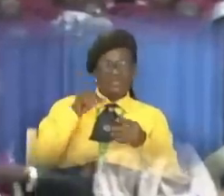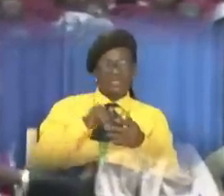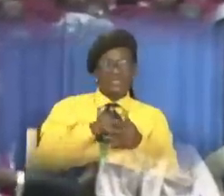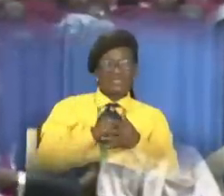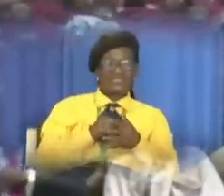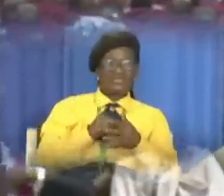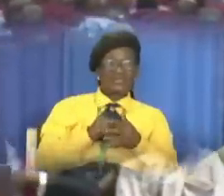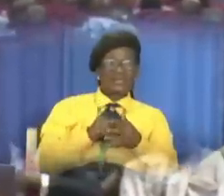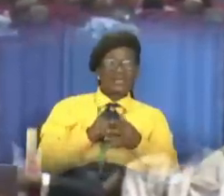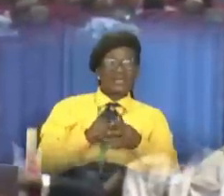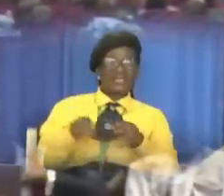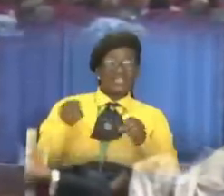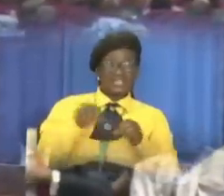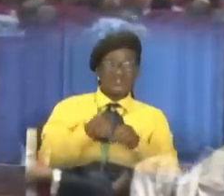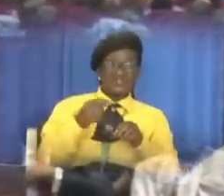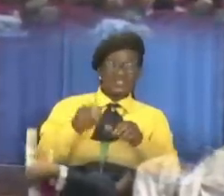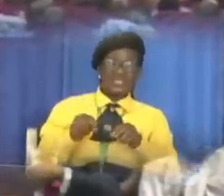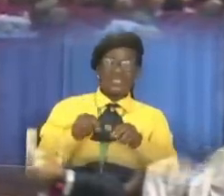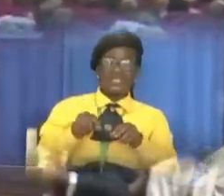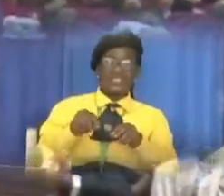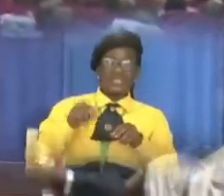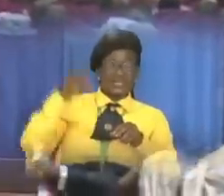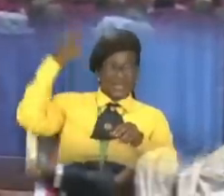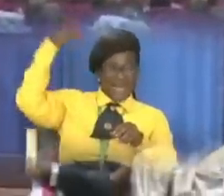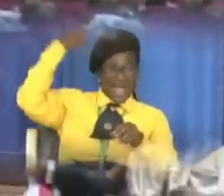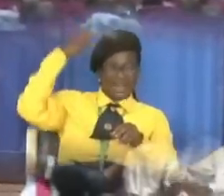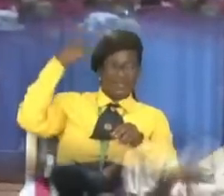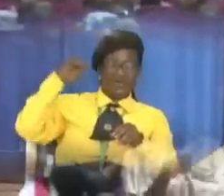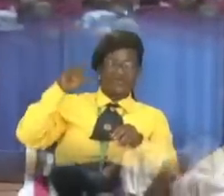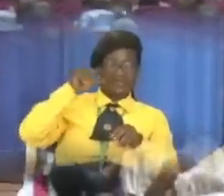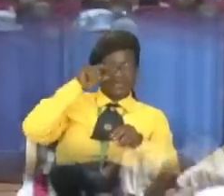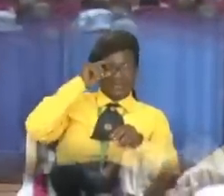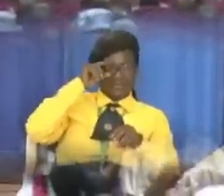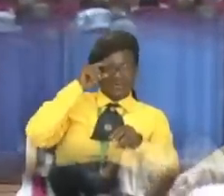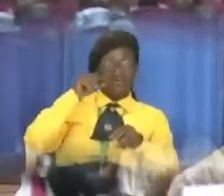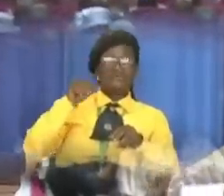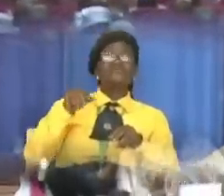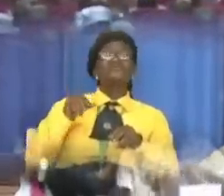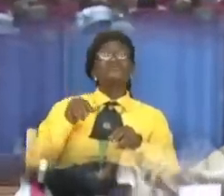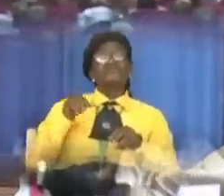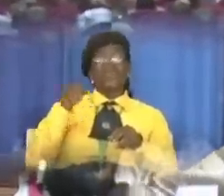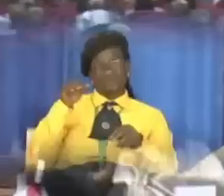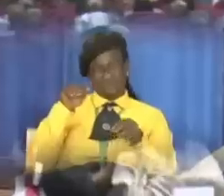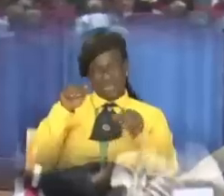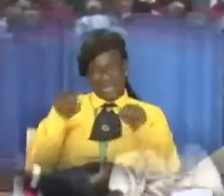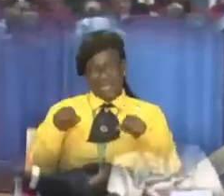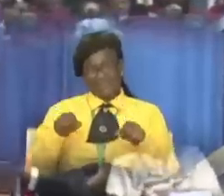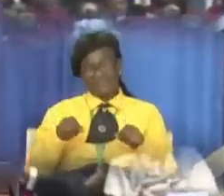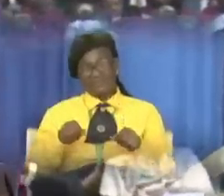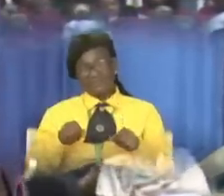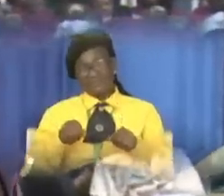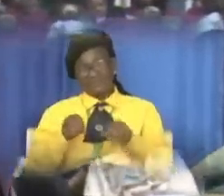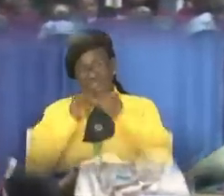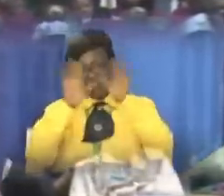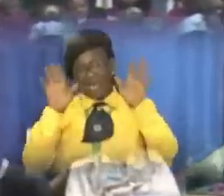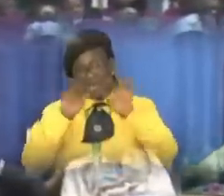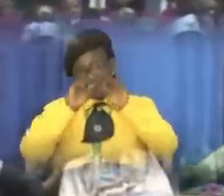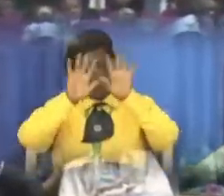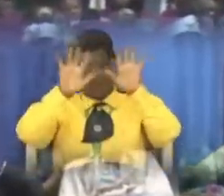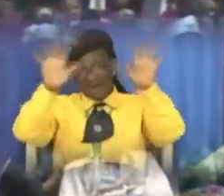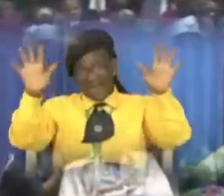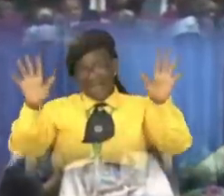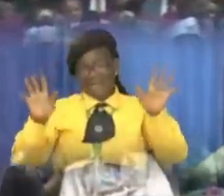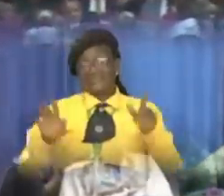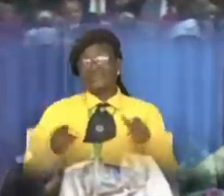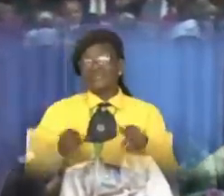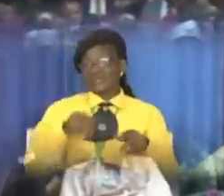even see your fingerprints. It has no light of its own, but light is shining through